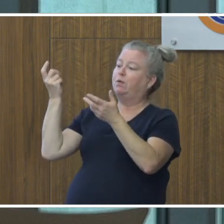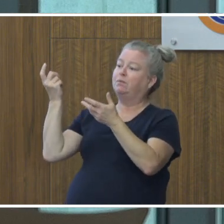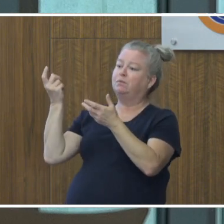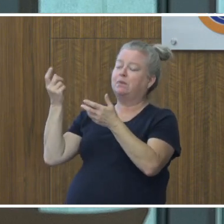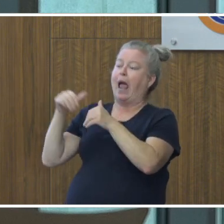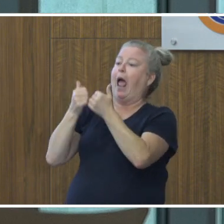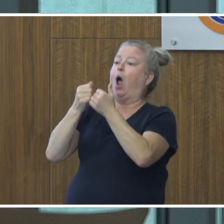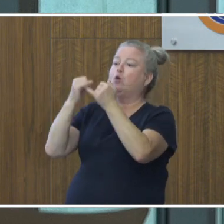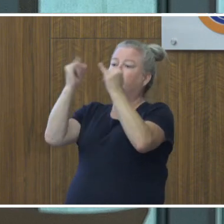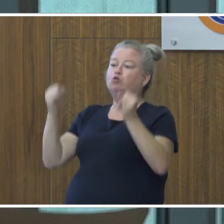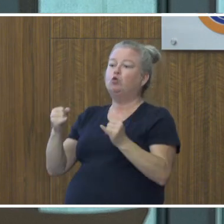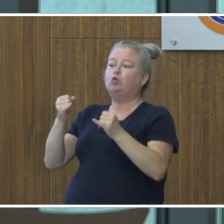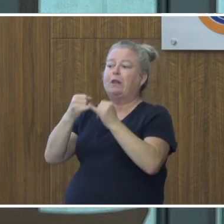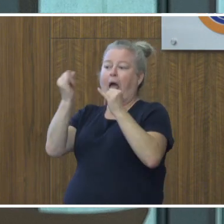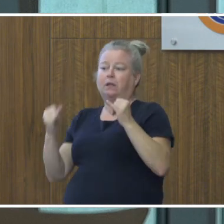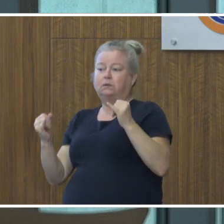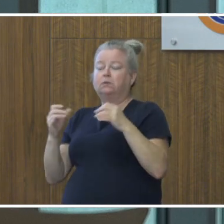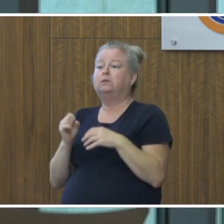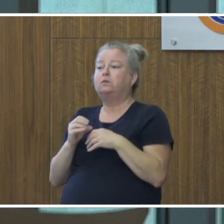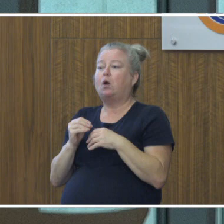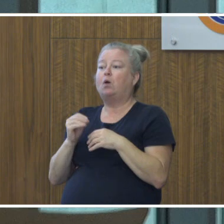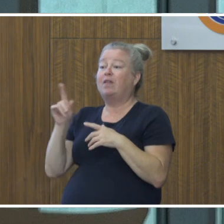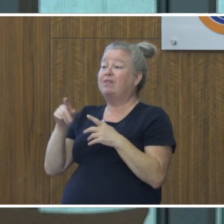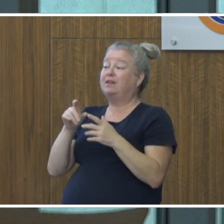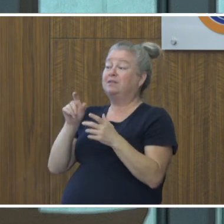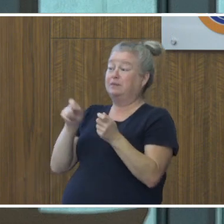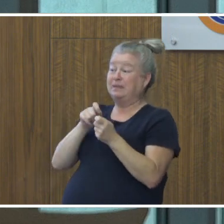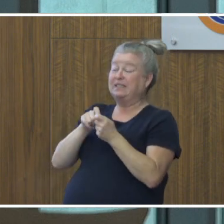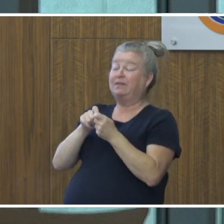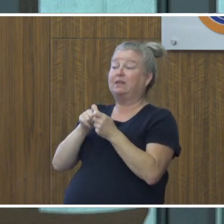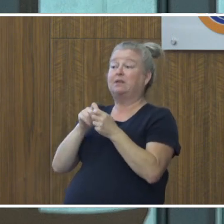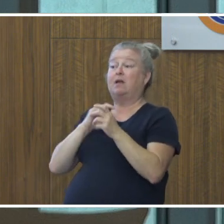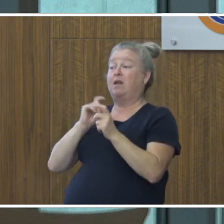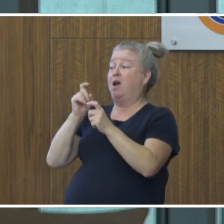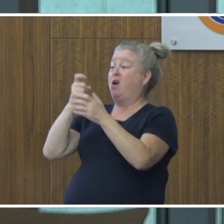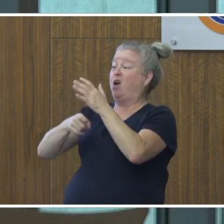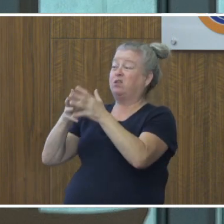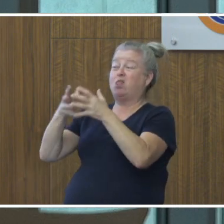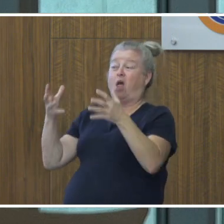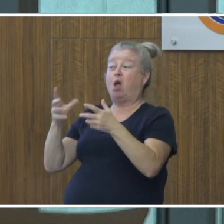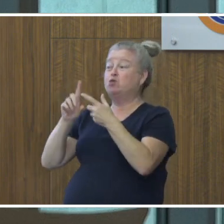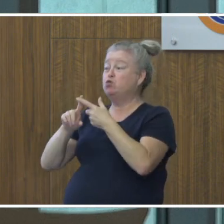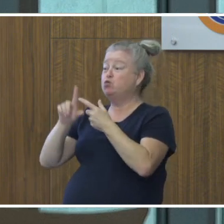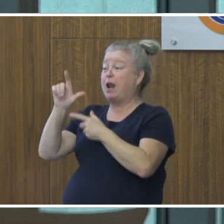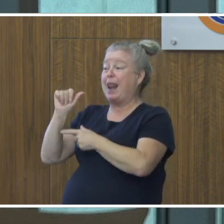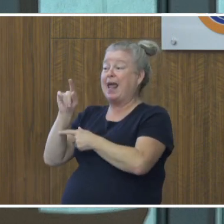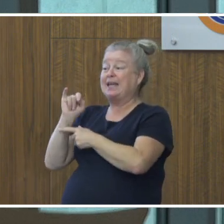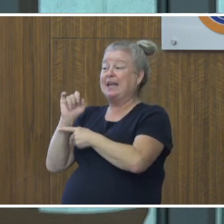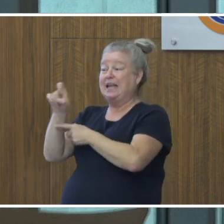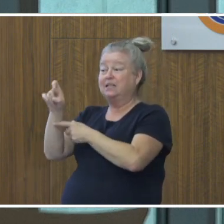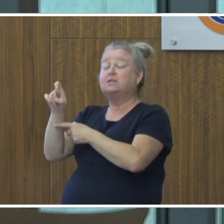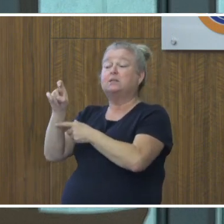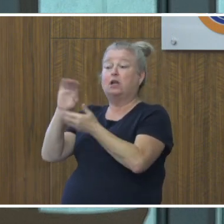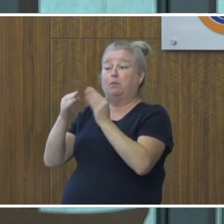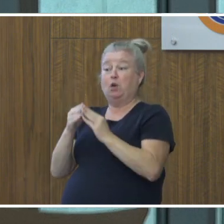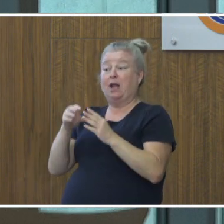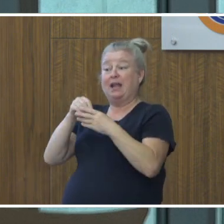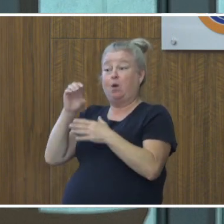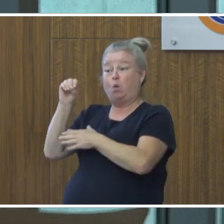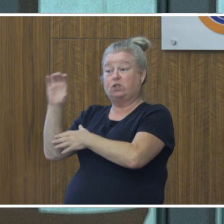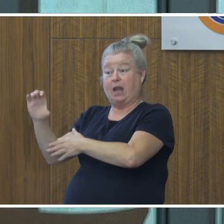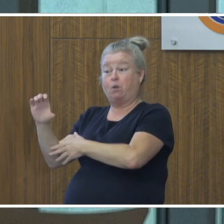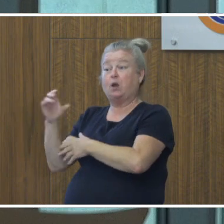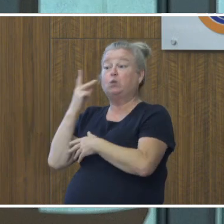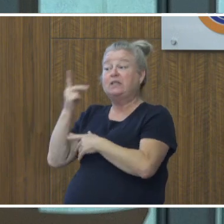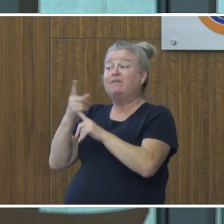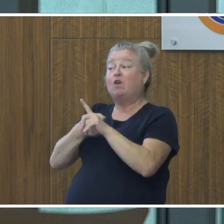lines. Specifically, this came at a huge cost to the Latinx community in Orange County. We have already seen from the data